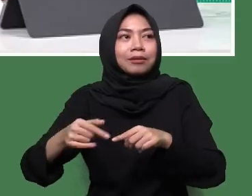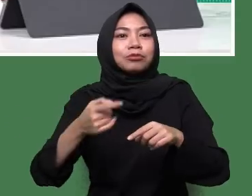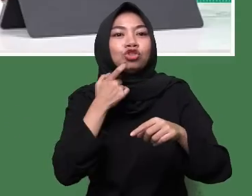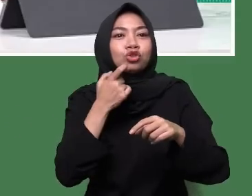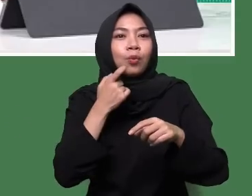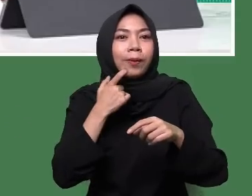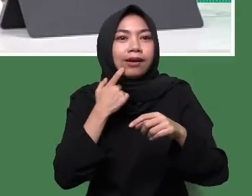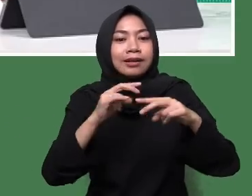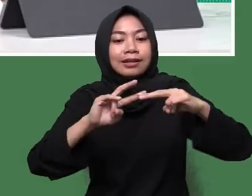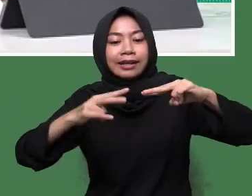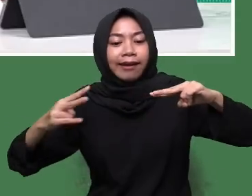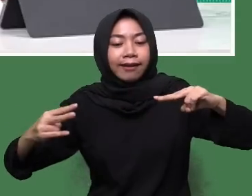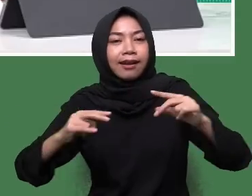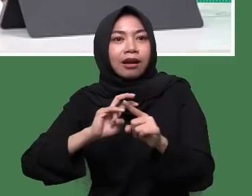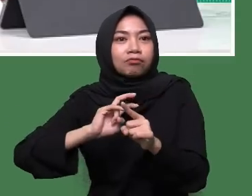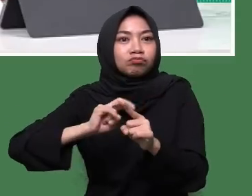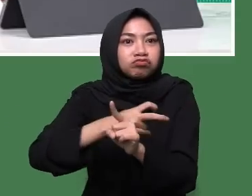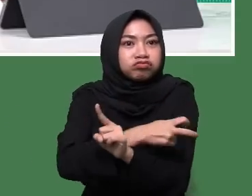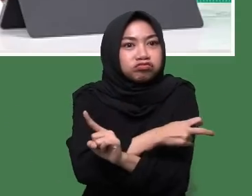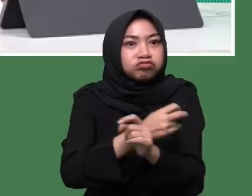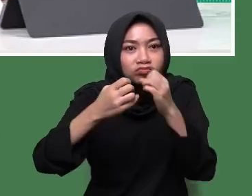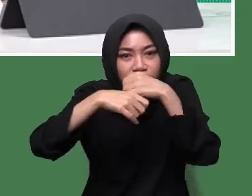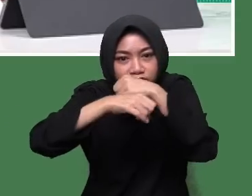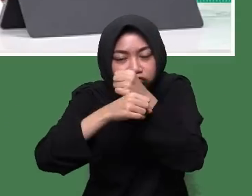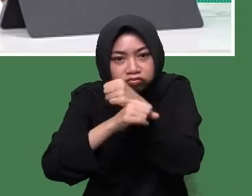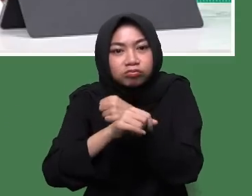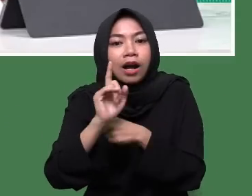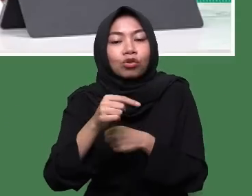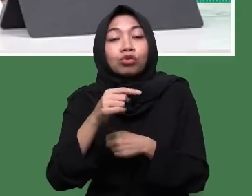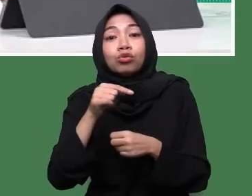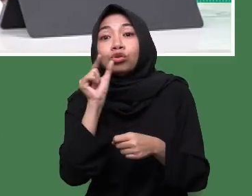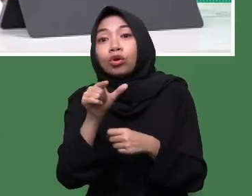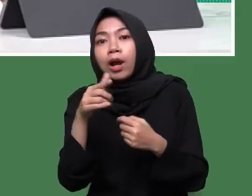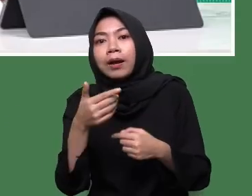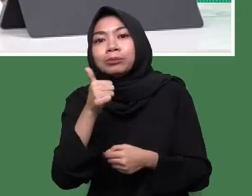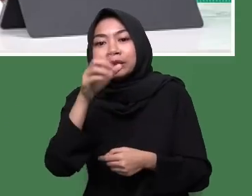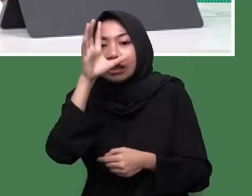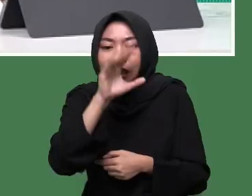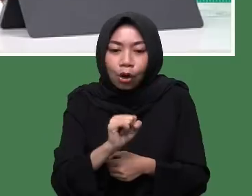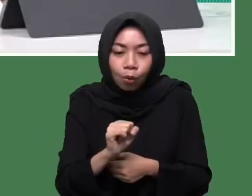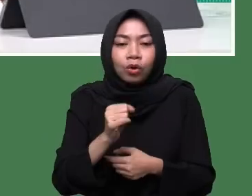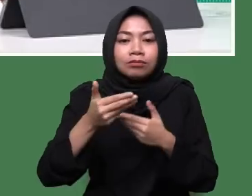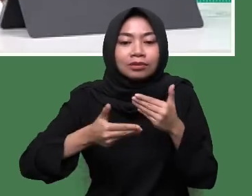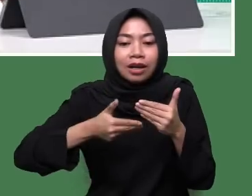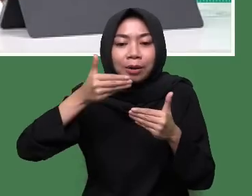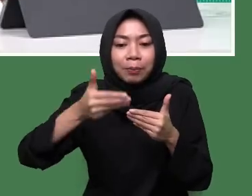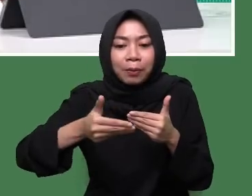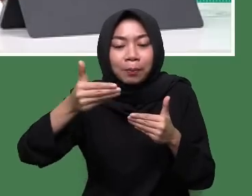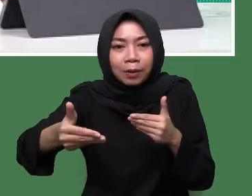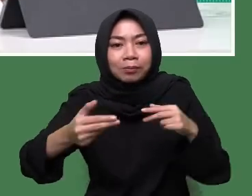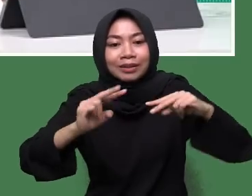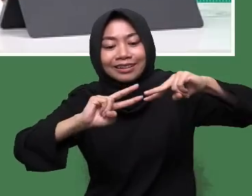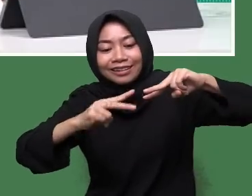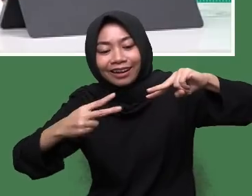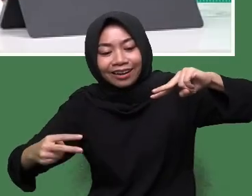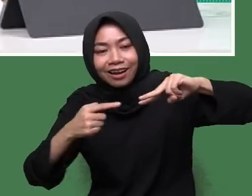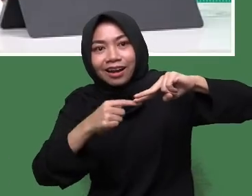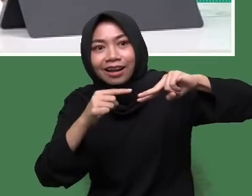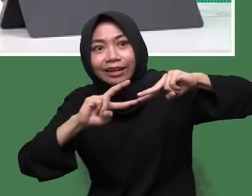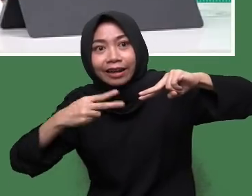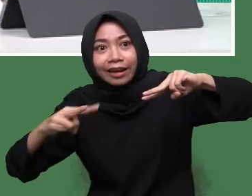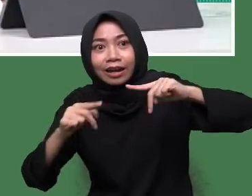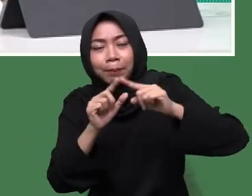surveillance is important to be conducted by Indonesia to make sure that from time to time, the serotype is always